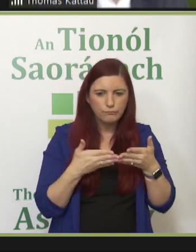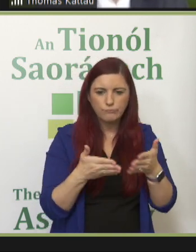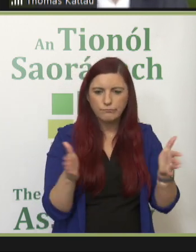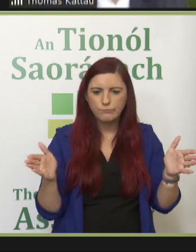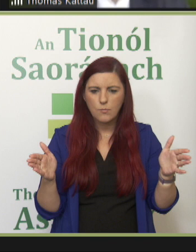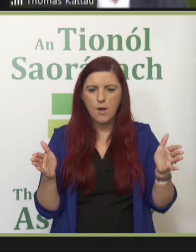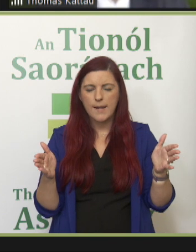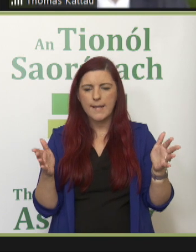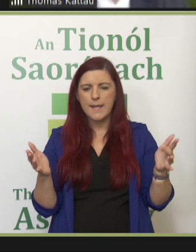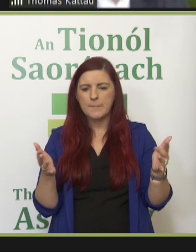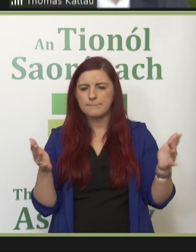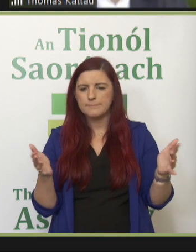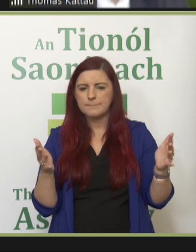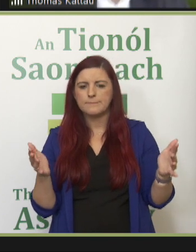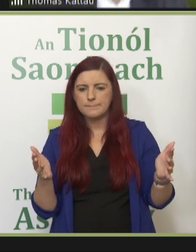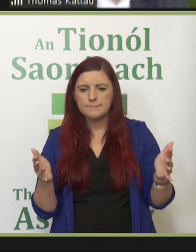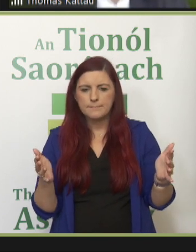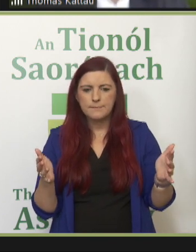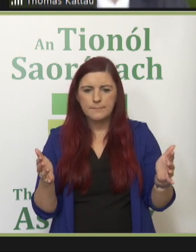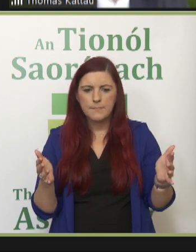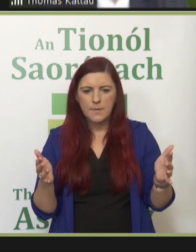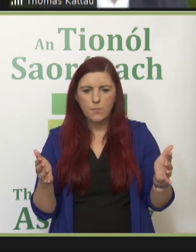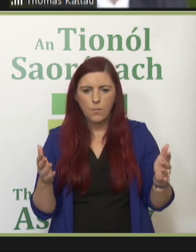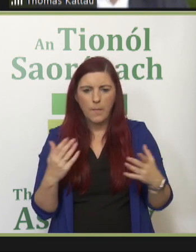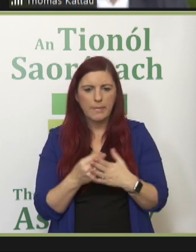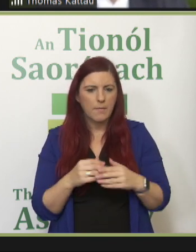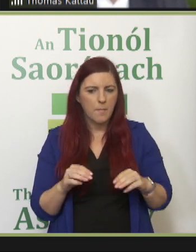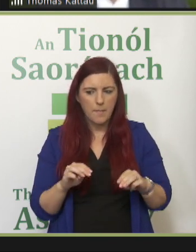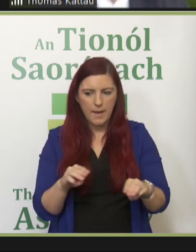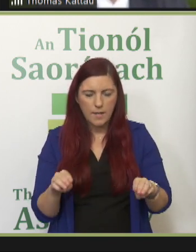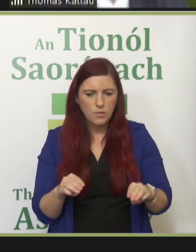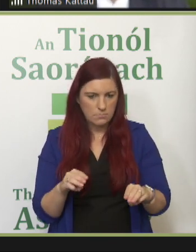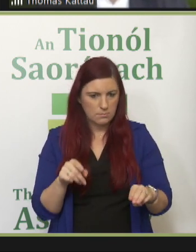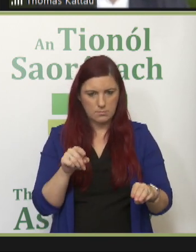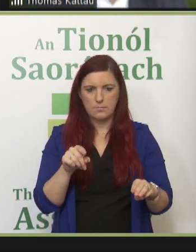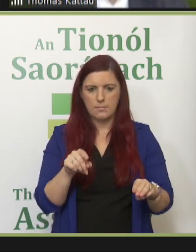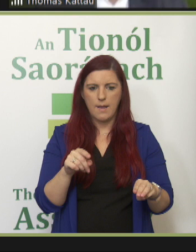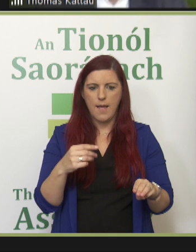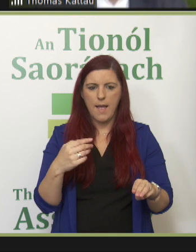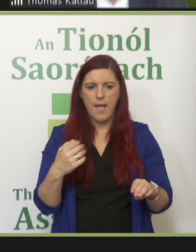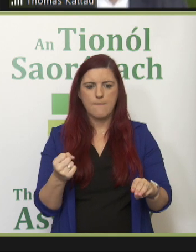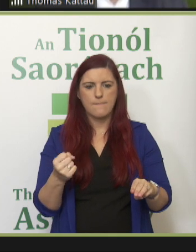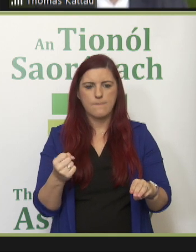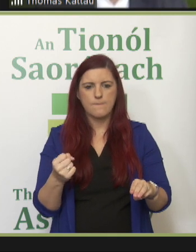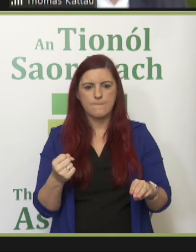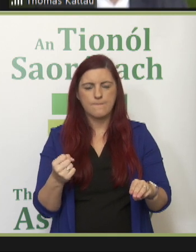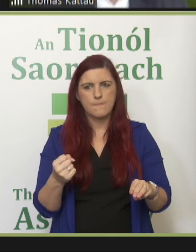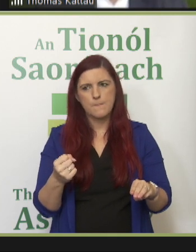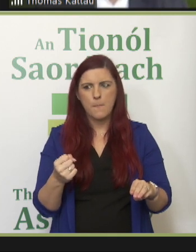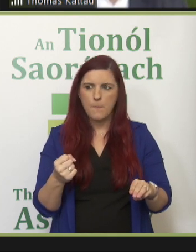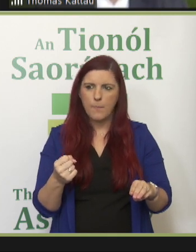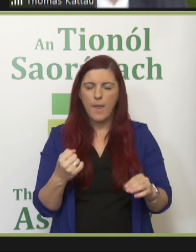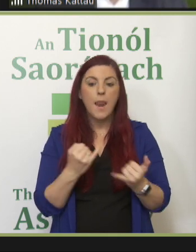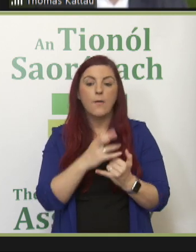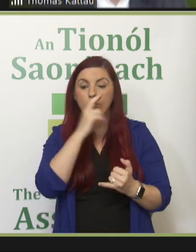widely reaching an informed population, is because of the new media. We have a much more wider range